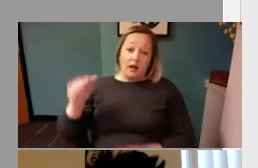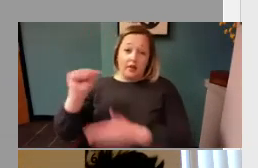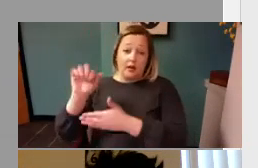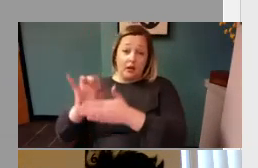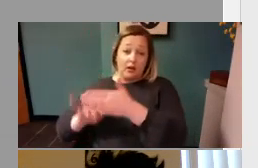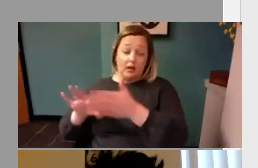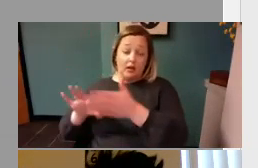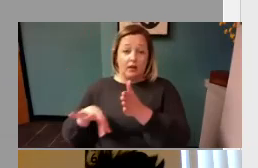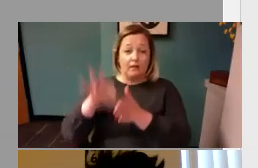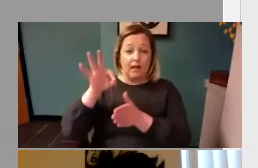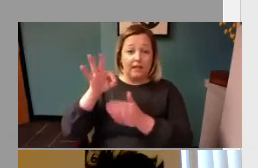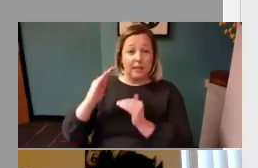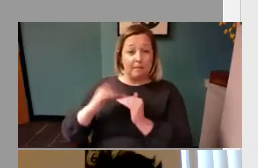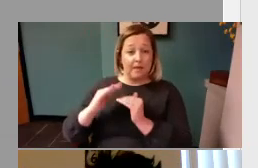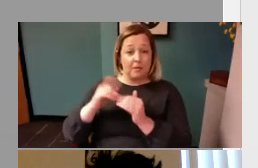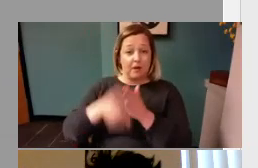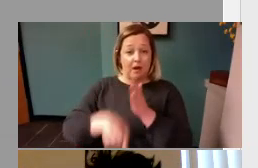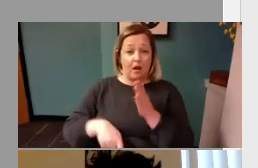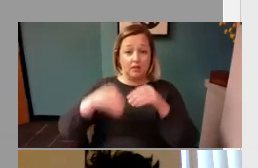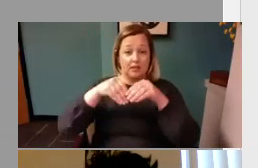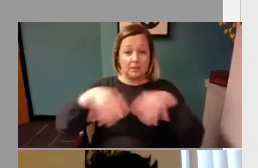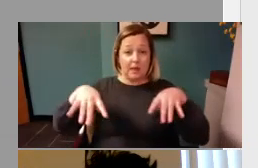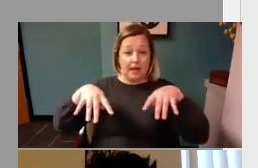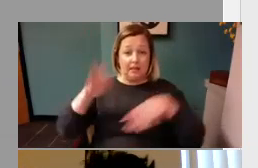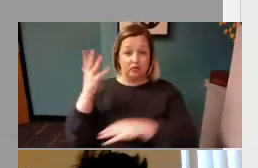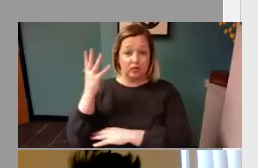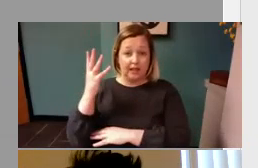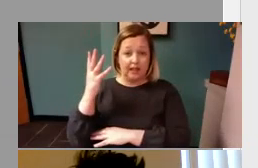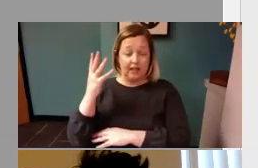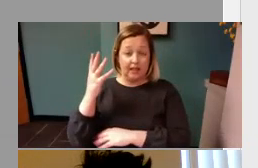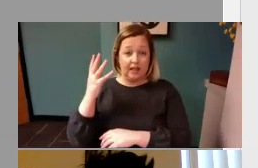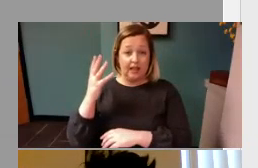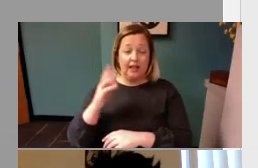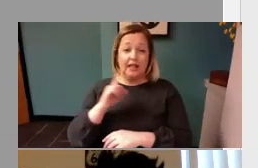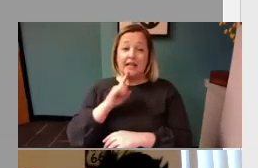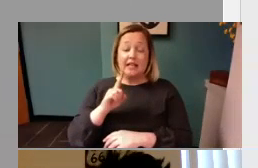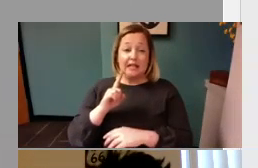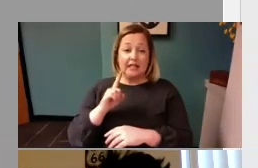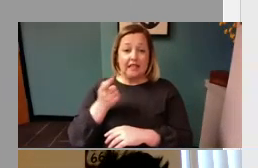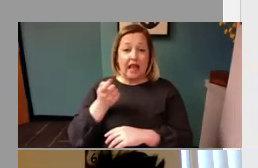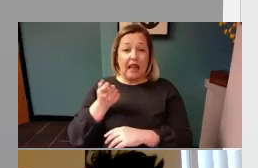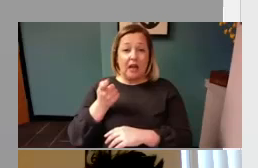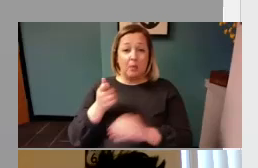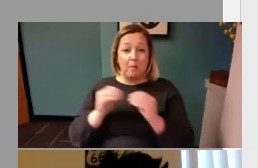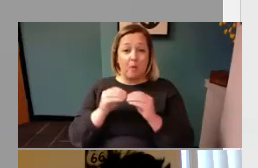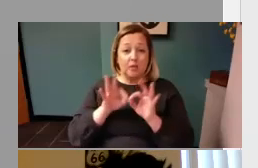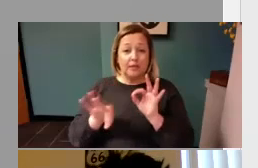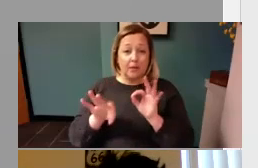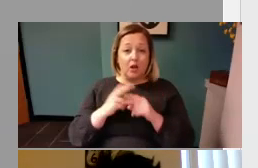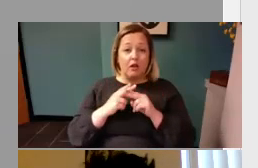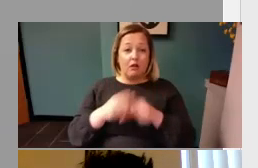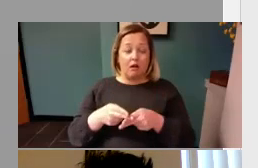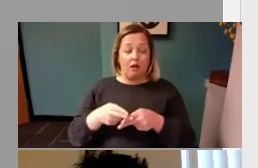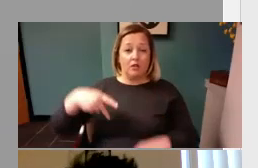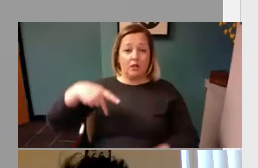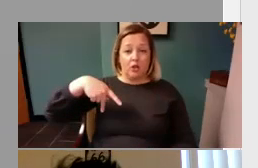spanning tree in a graph, and is a bit more simpler, is the Prim's algorithm, right?